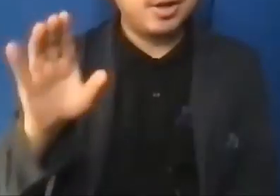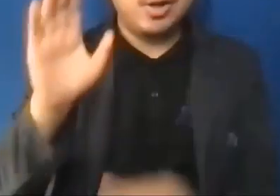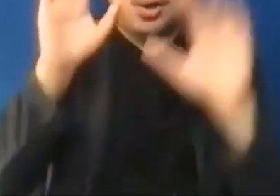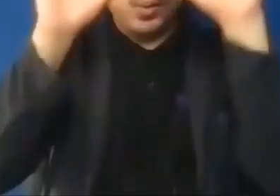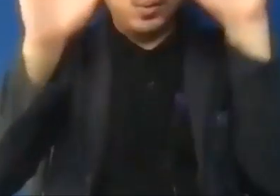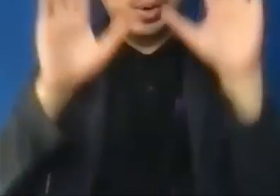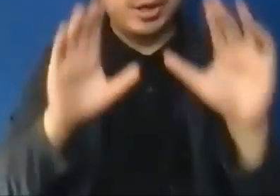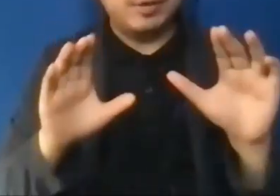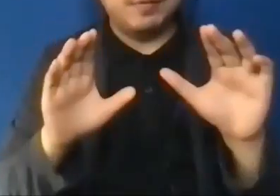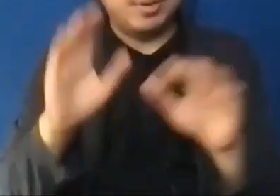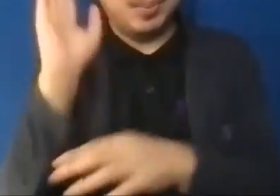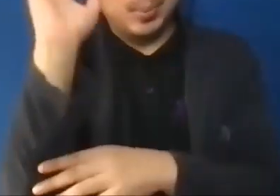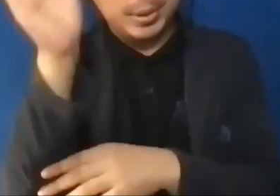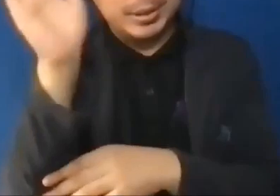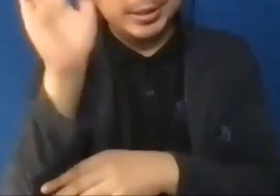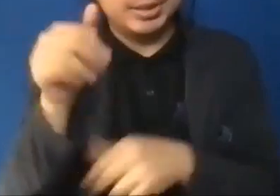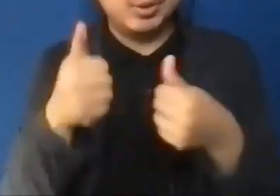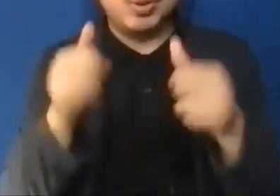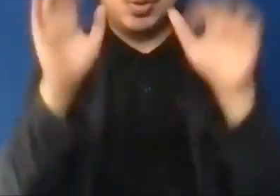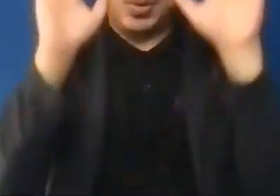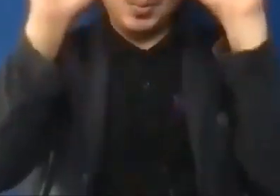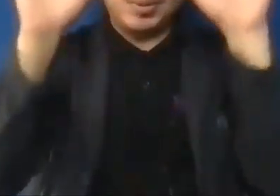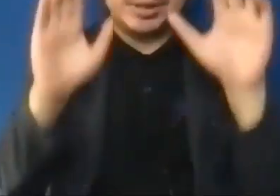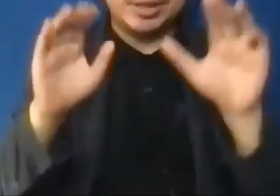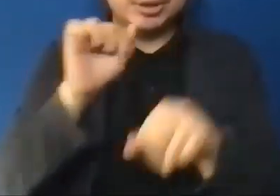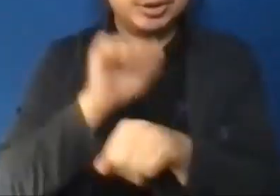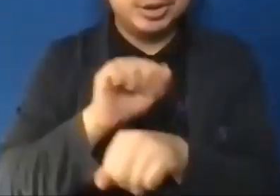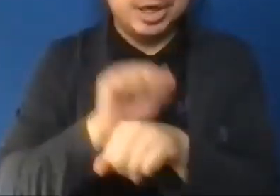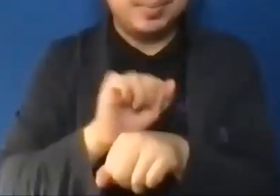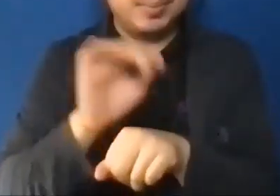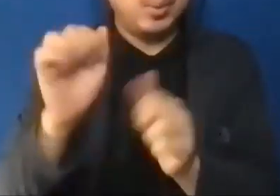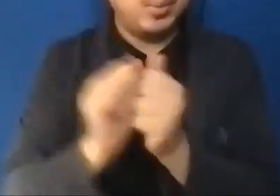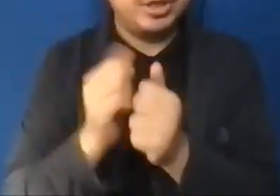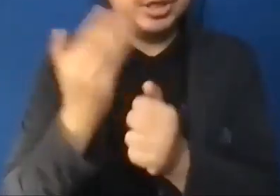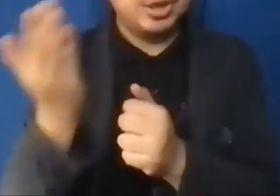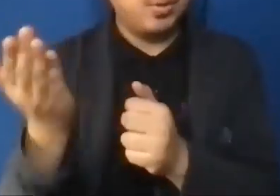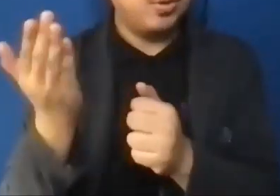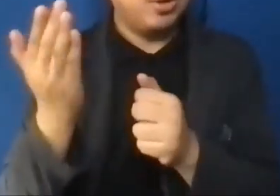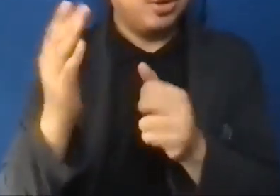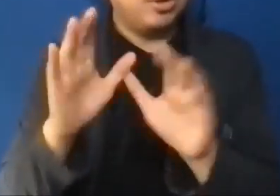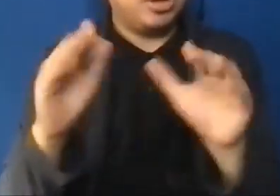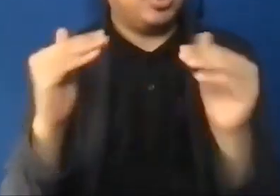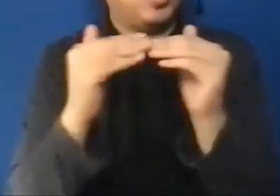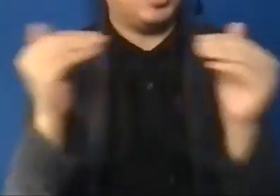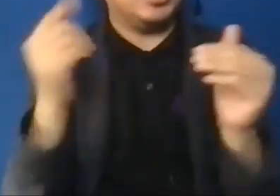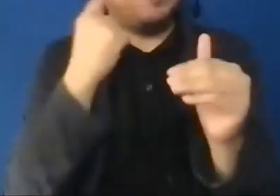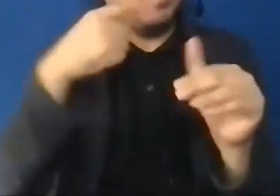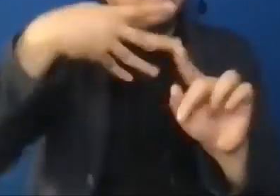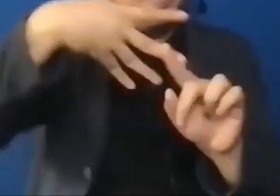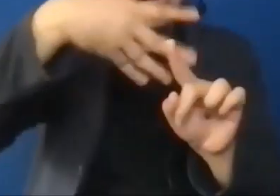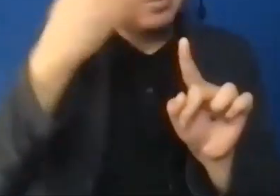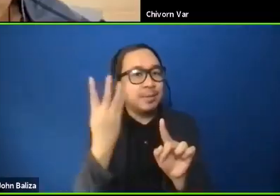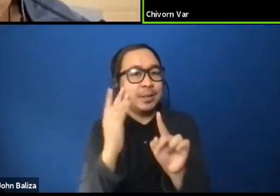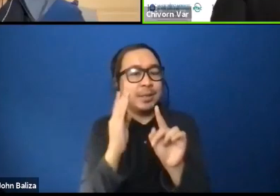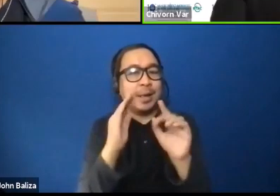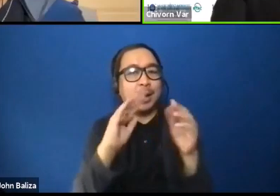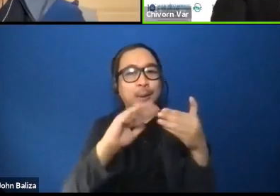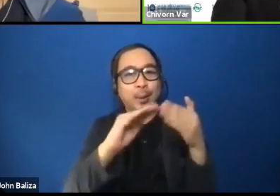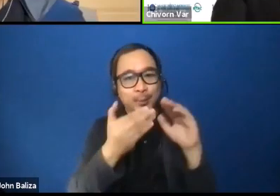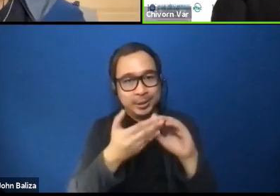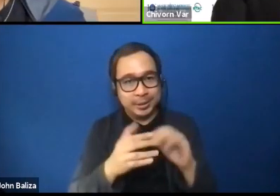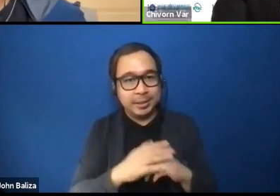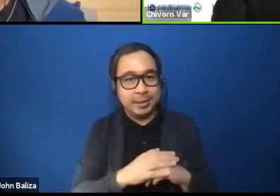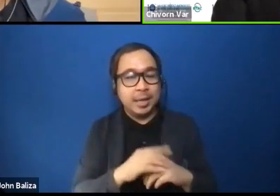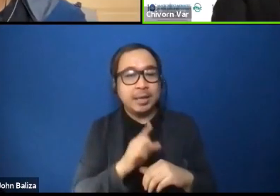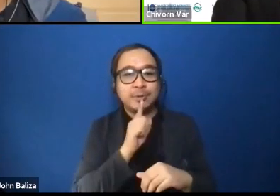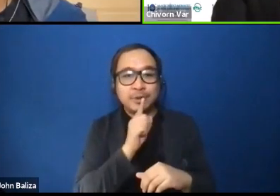job you have done with your colleagues for the LGBT community. And I'm sure